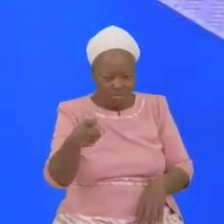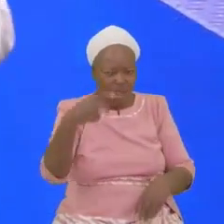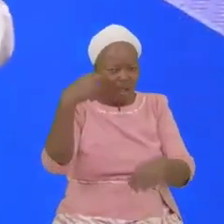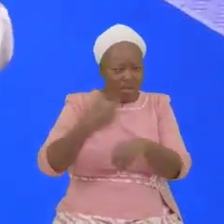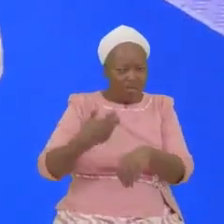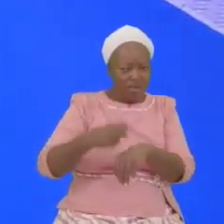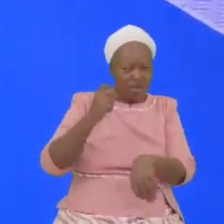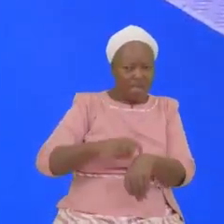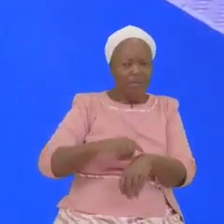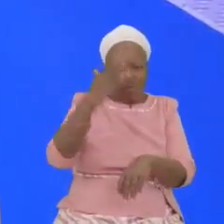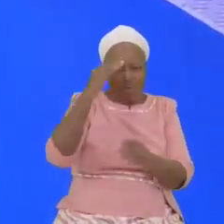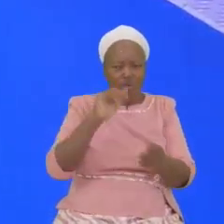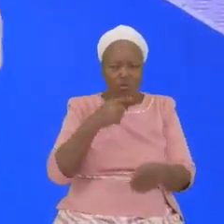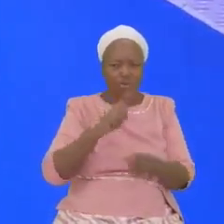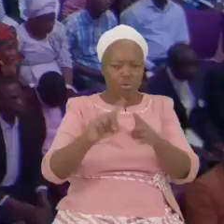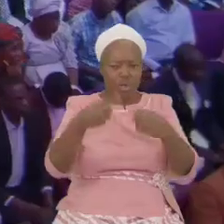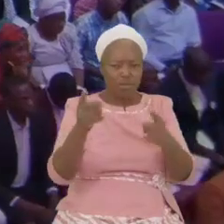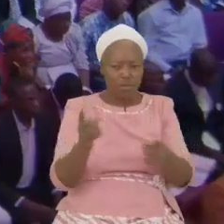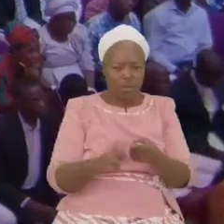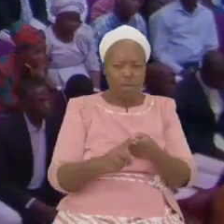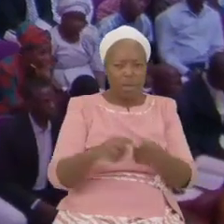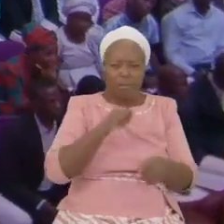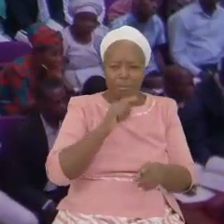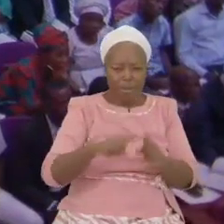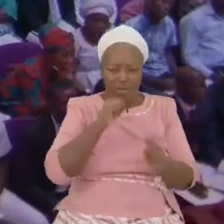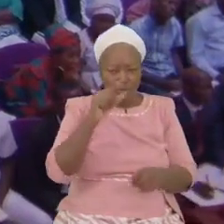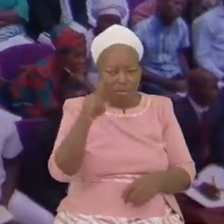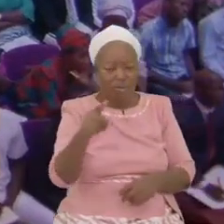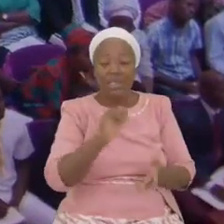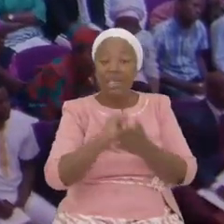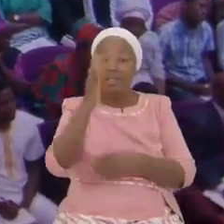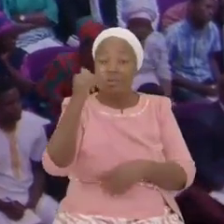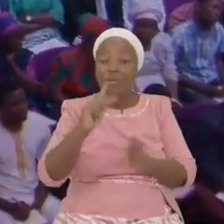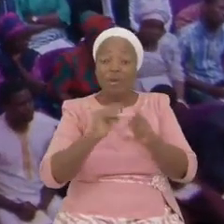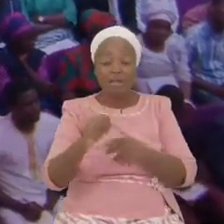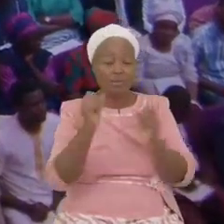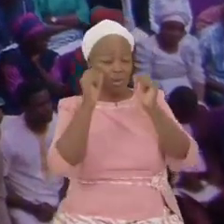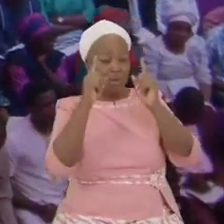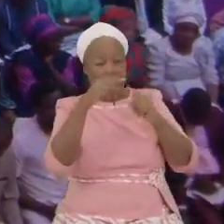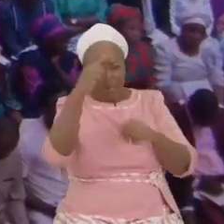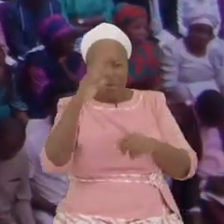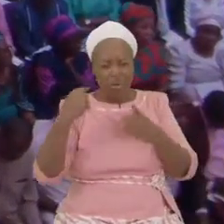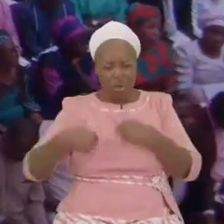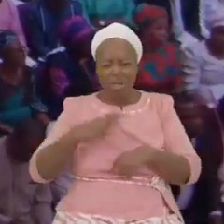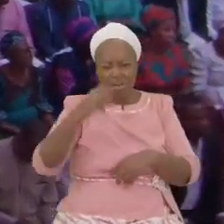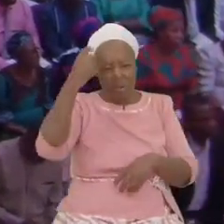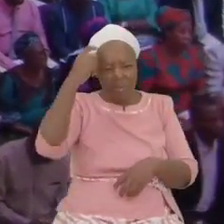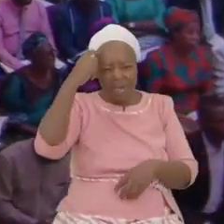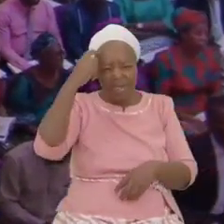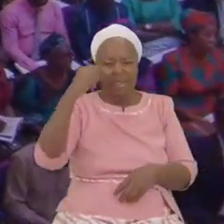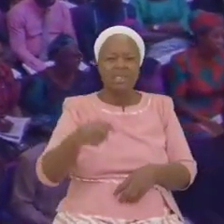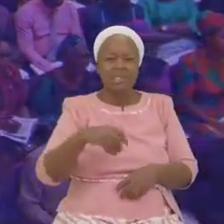know who to judge, but not you. That's why the people are surprised, because your heart and your